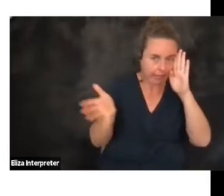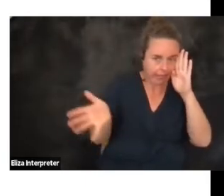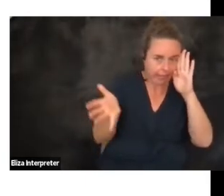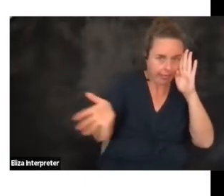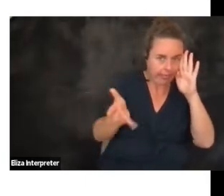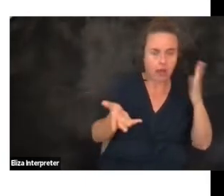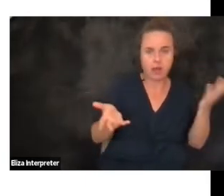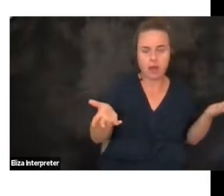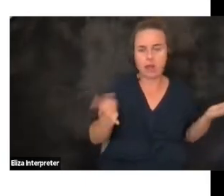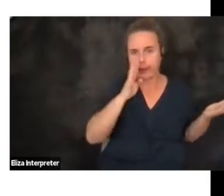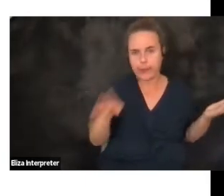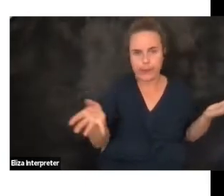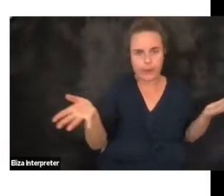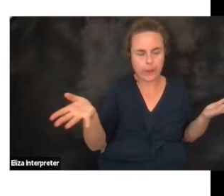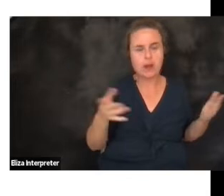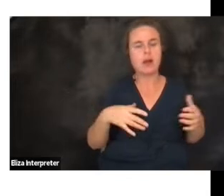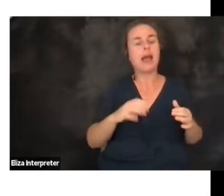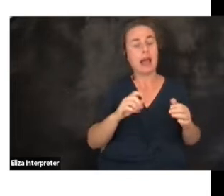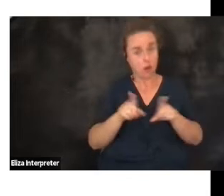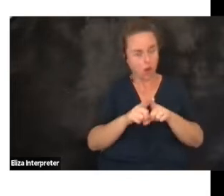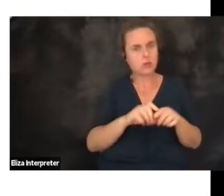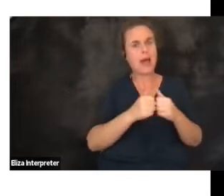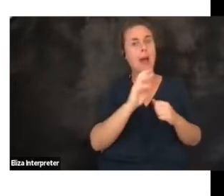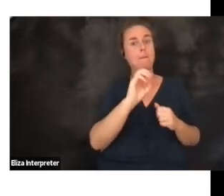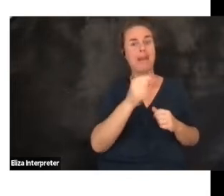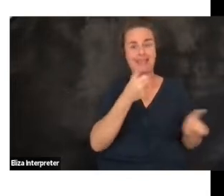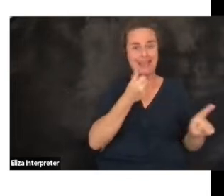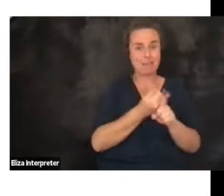because the ways in which meth affects the brain,